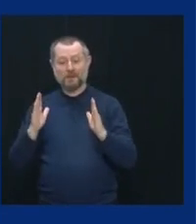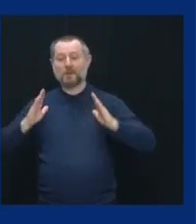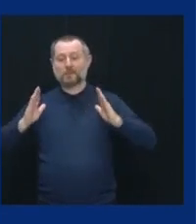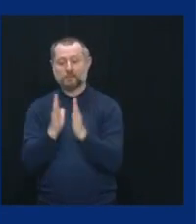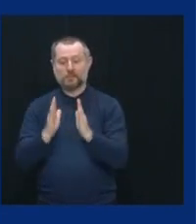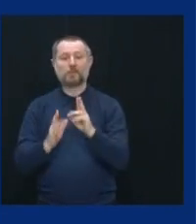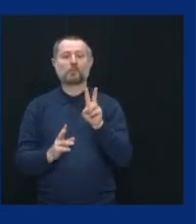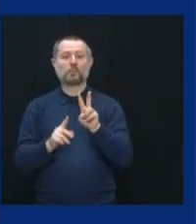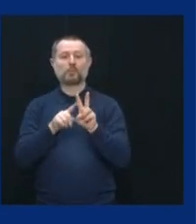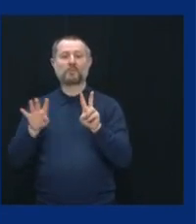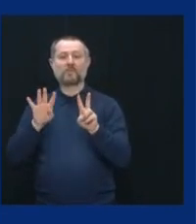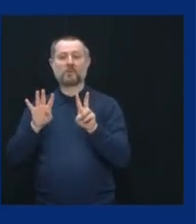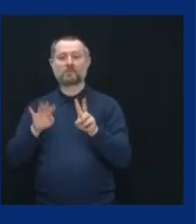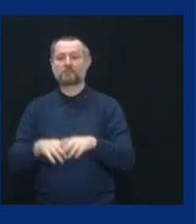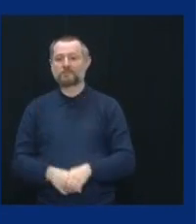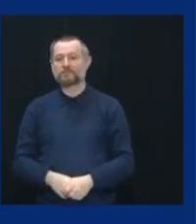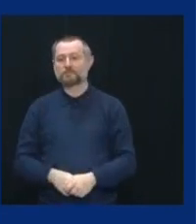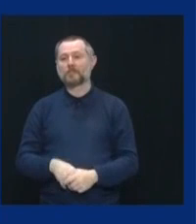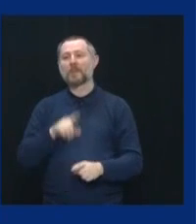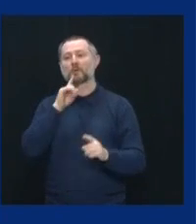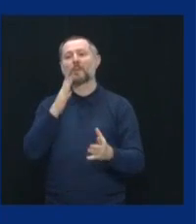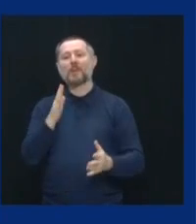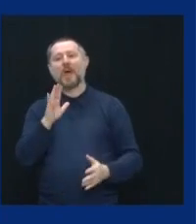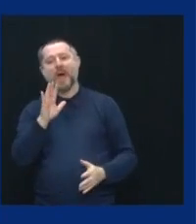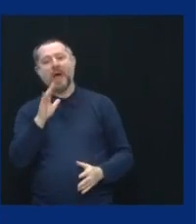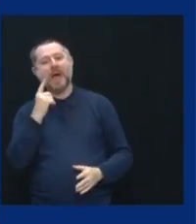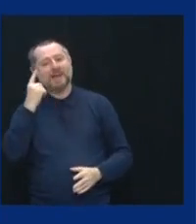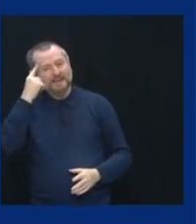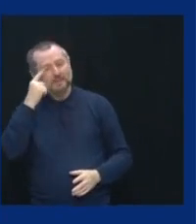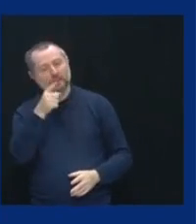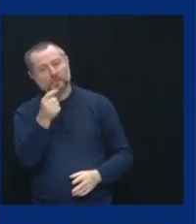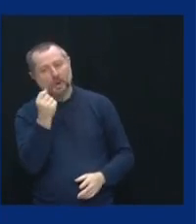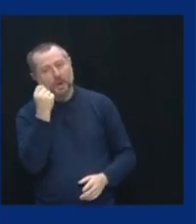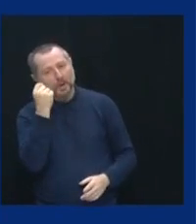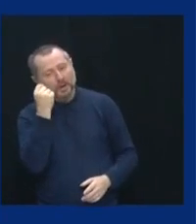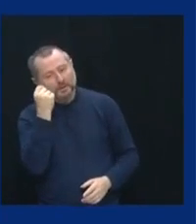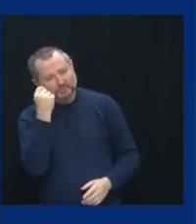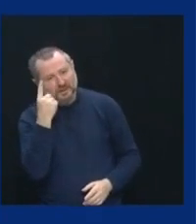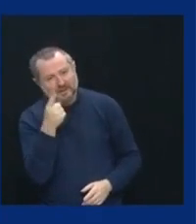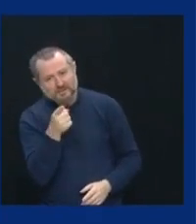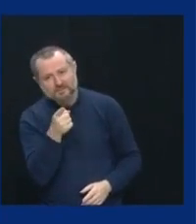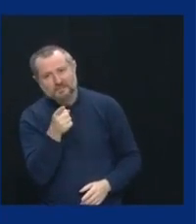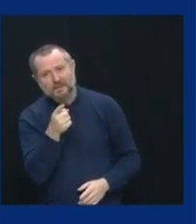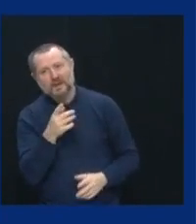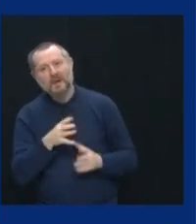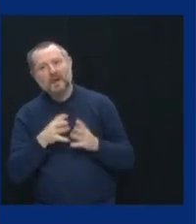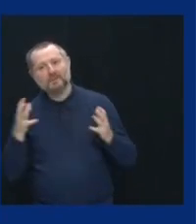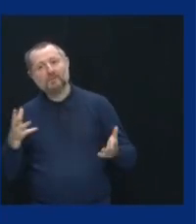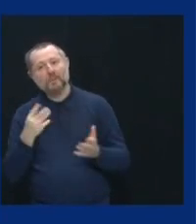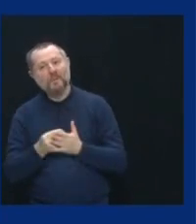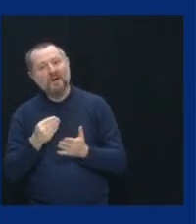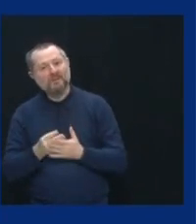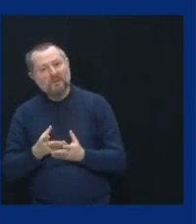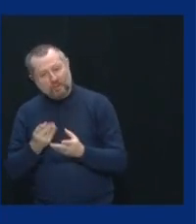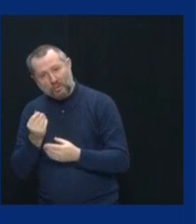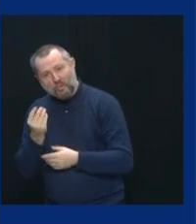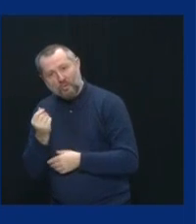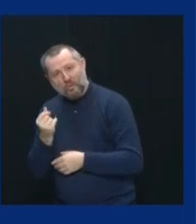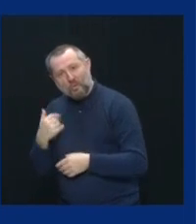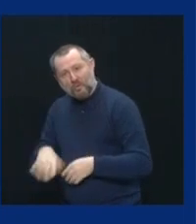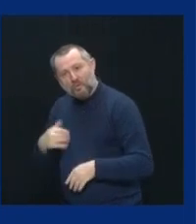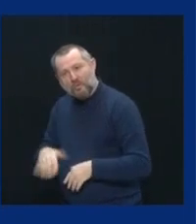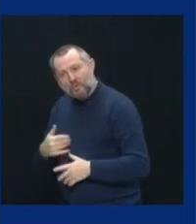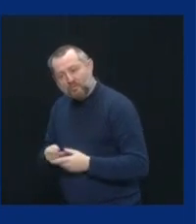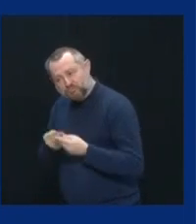Monday. I think you do. I think you do understand that there has been a lot more money invested in outside contractors on